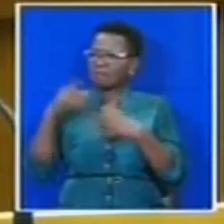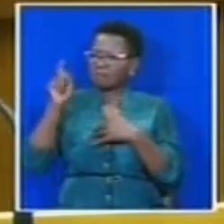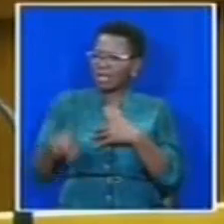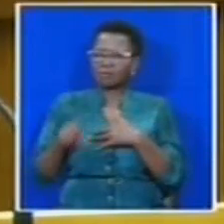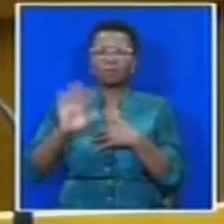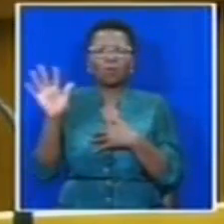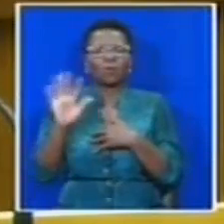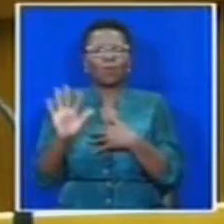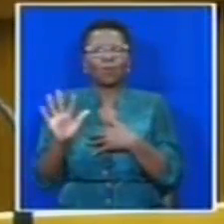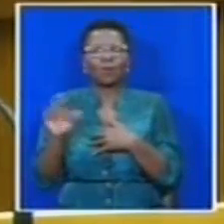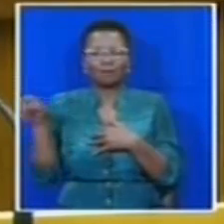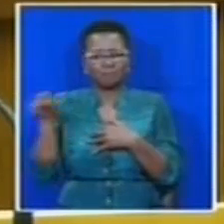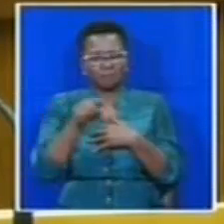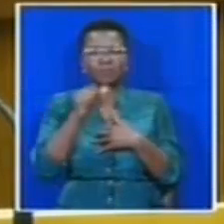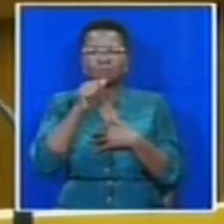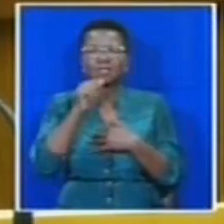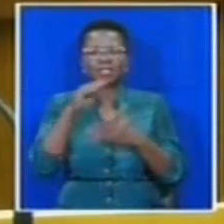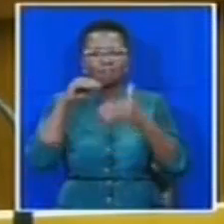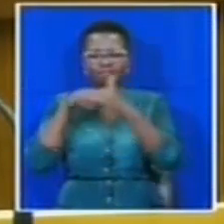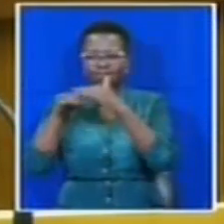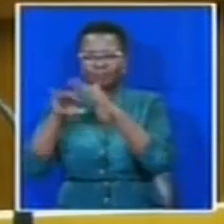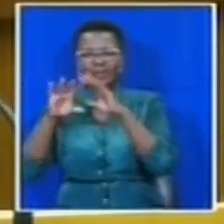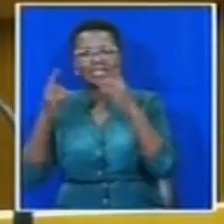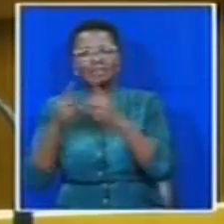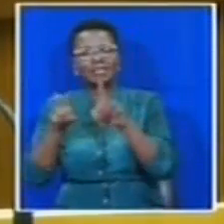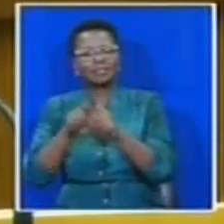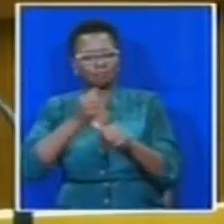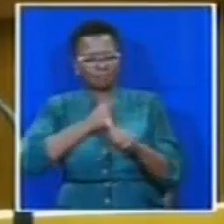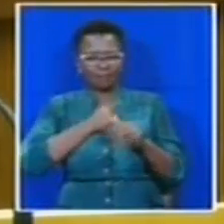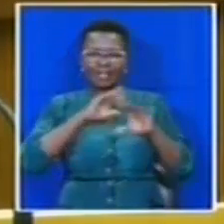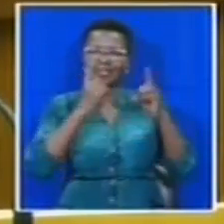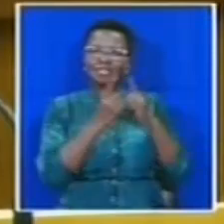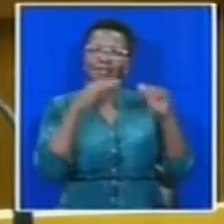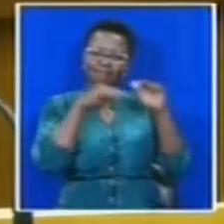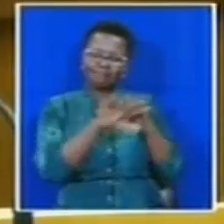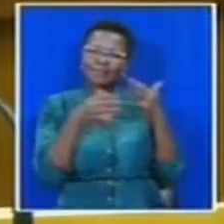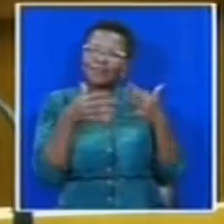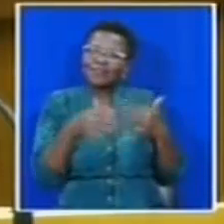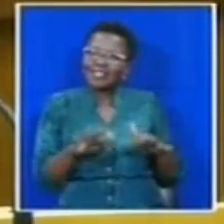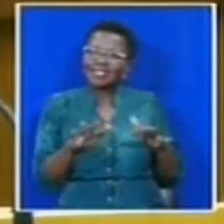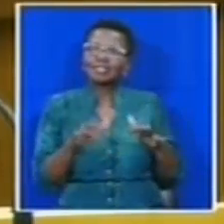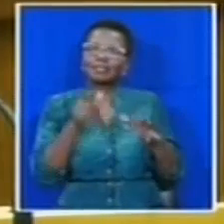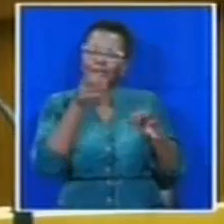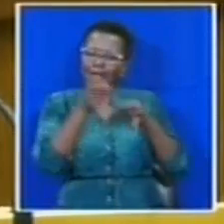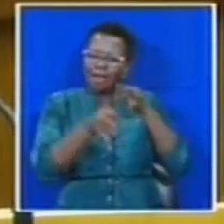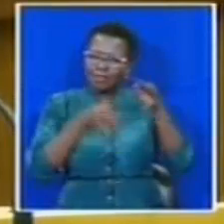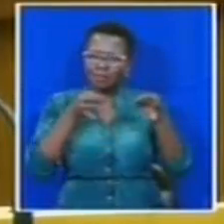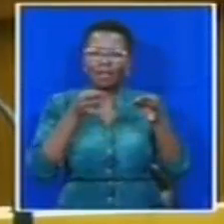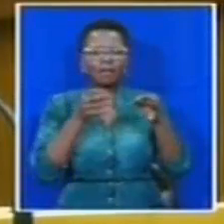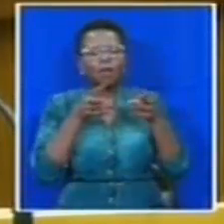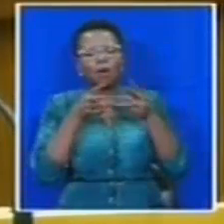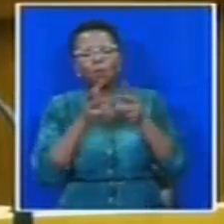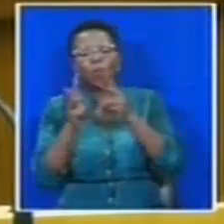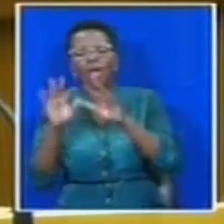come to various departments, including our own, with very well calculated options